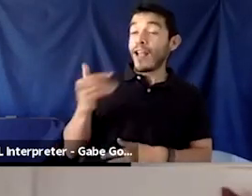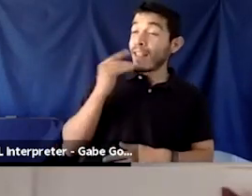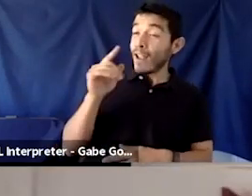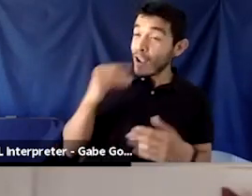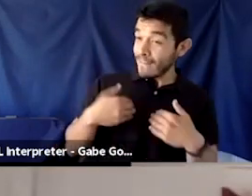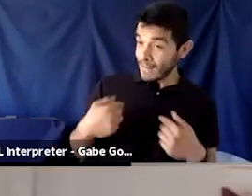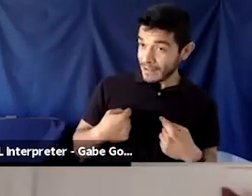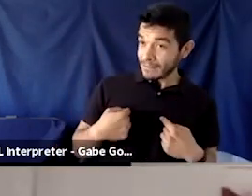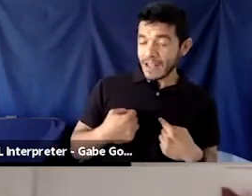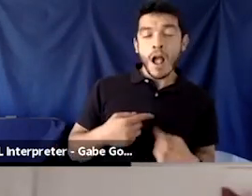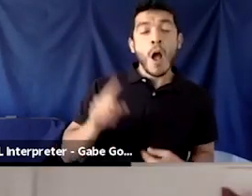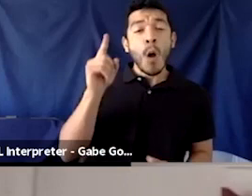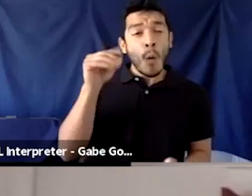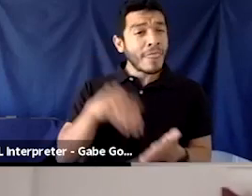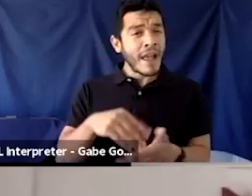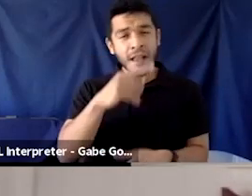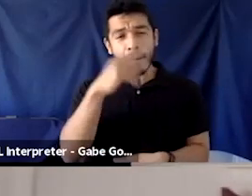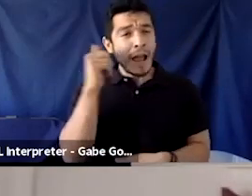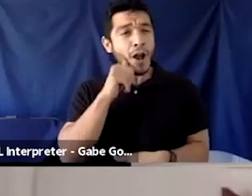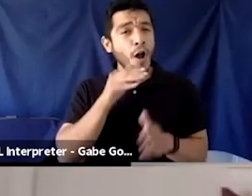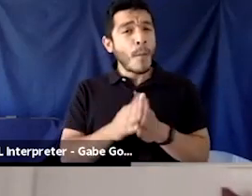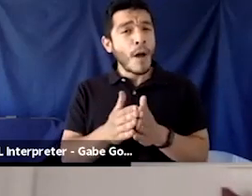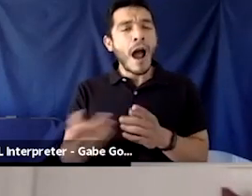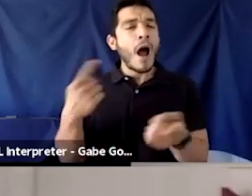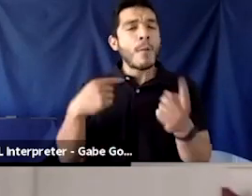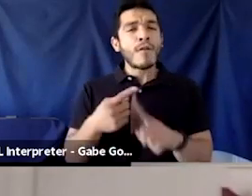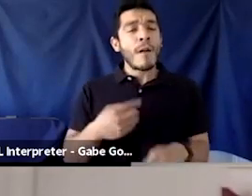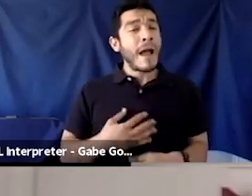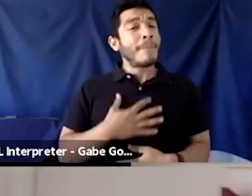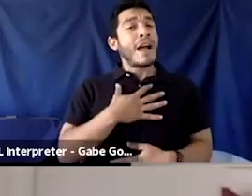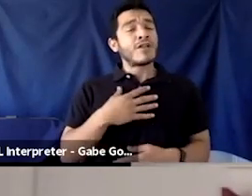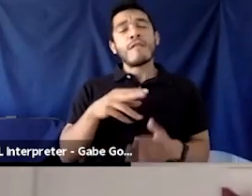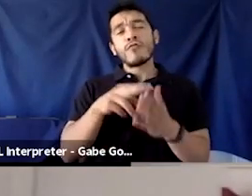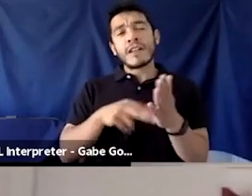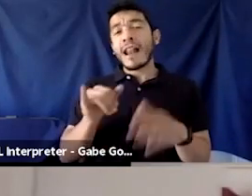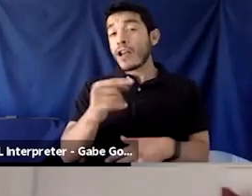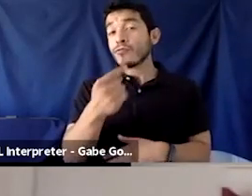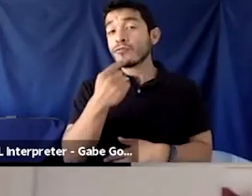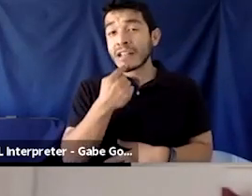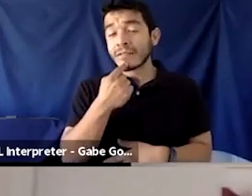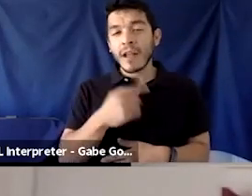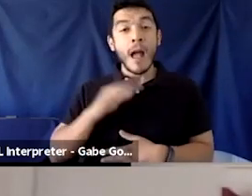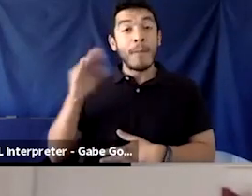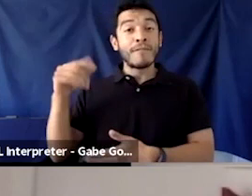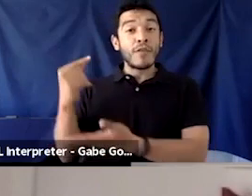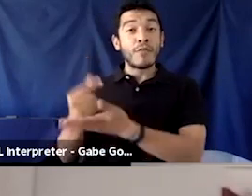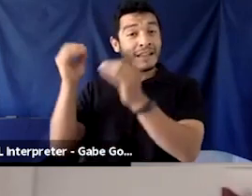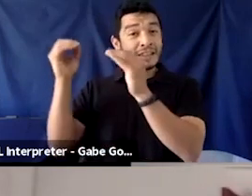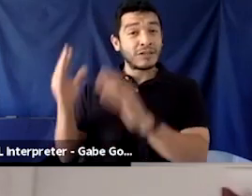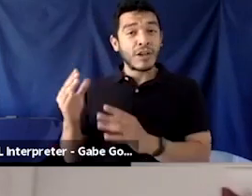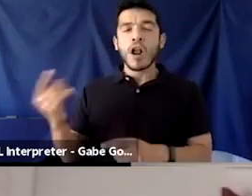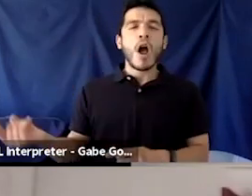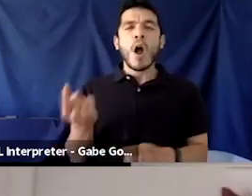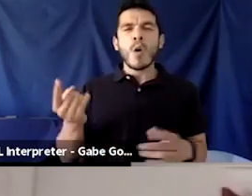1000 Black Girl Books comes out of, my passion and love for reading, like you said. My fifth grade teacher and essentially all my teachers had